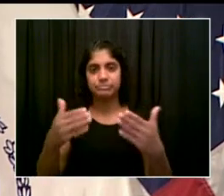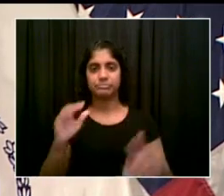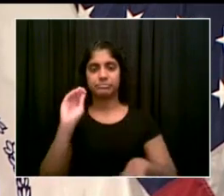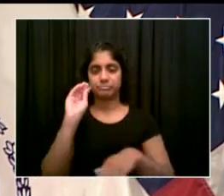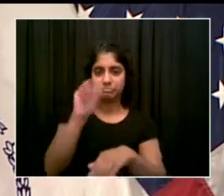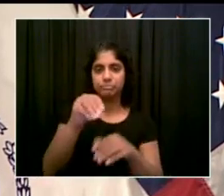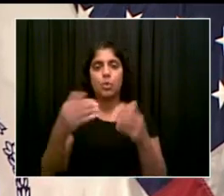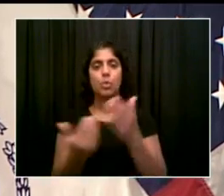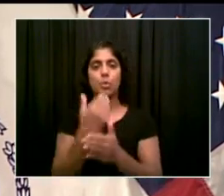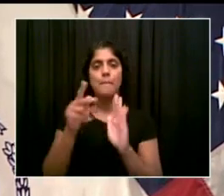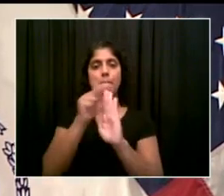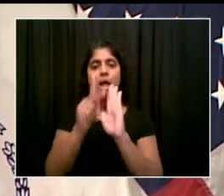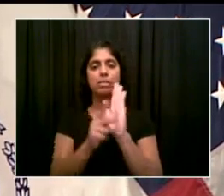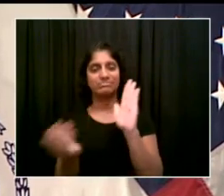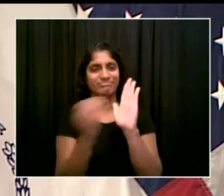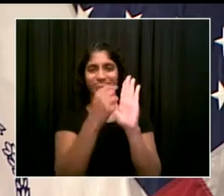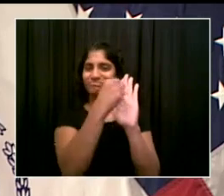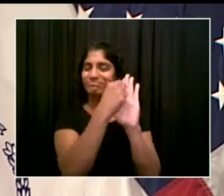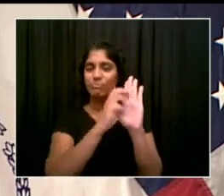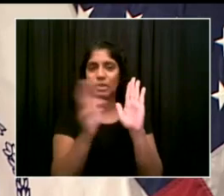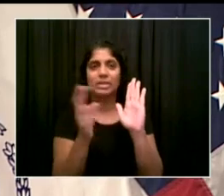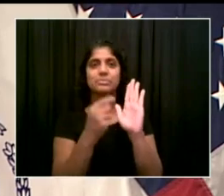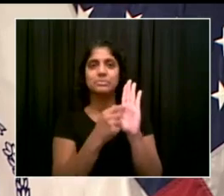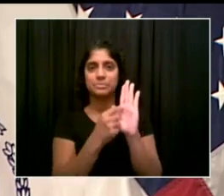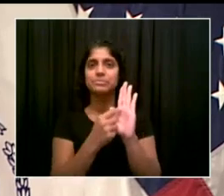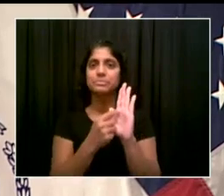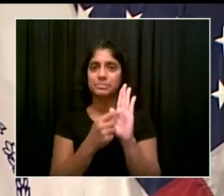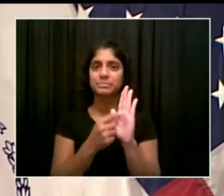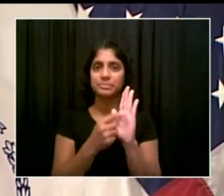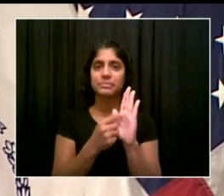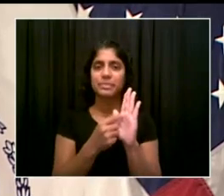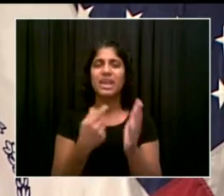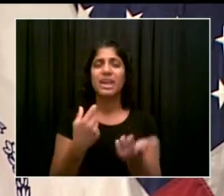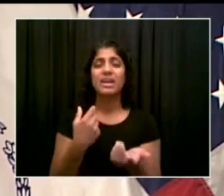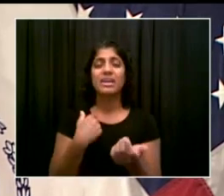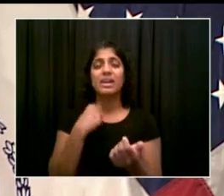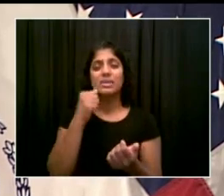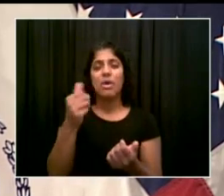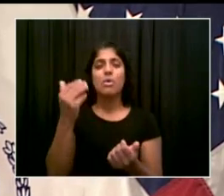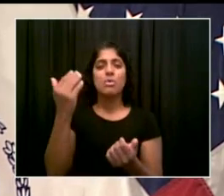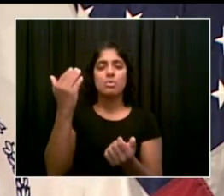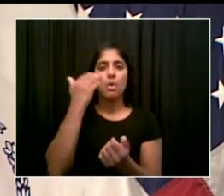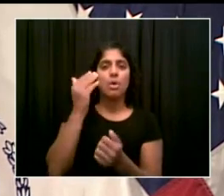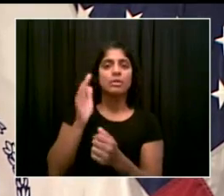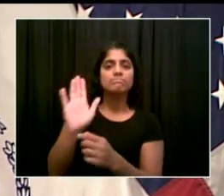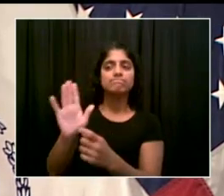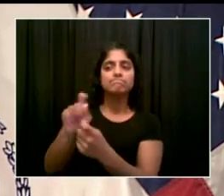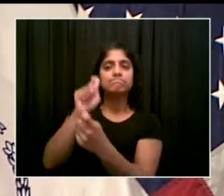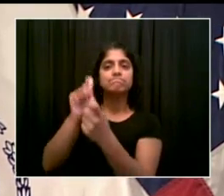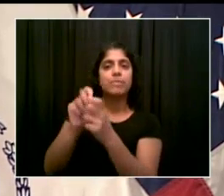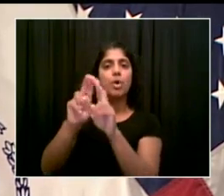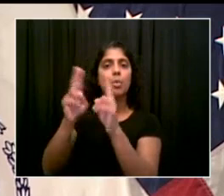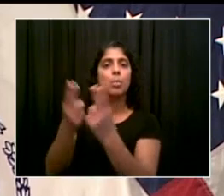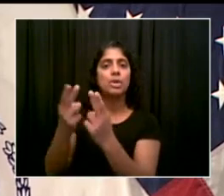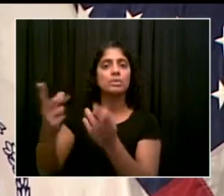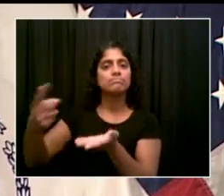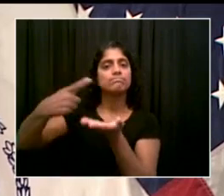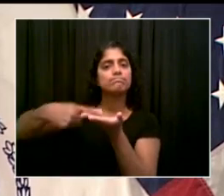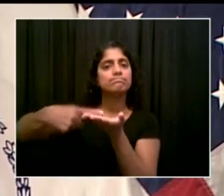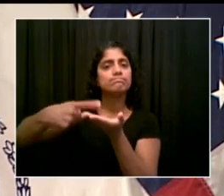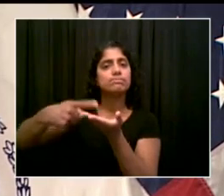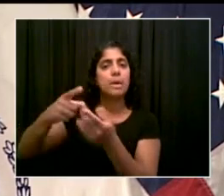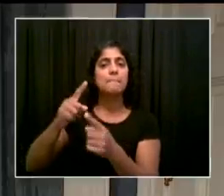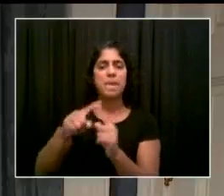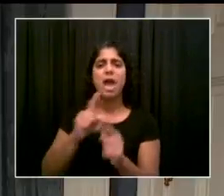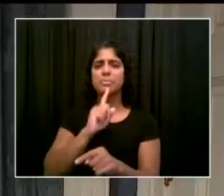some cognizance of that. I'm sure they'll have their concerns, but I think there's cognizance that, one, we're in an urgent situation, and two, we're trying to strike a balance.